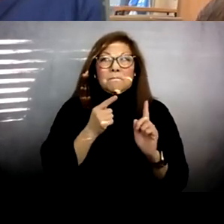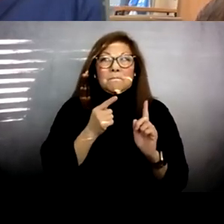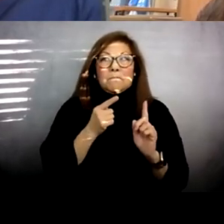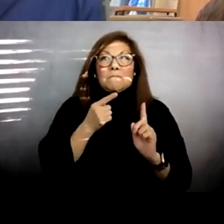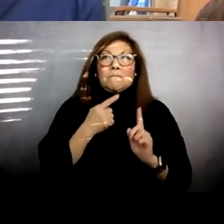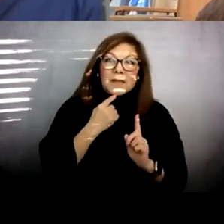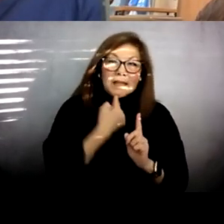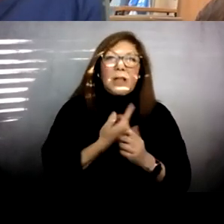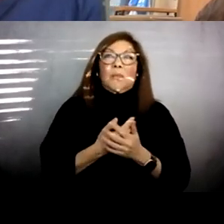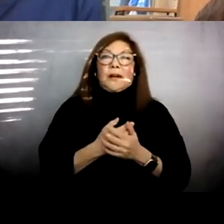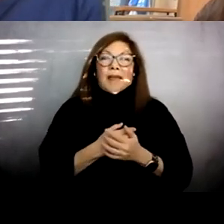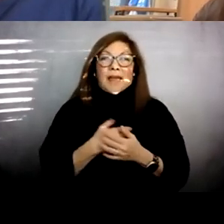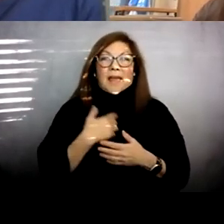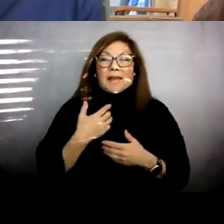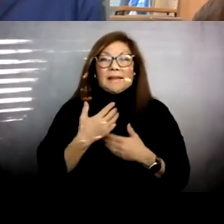You know,